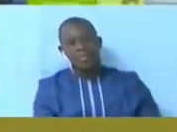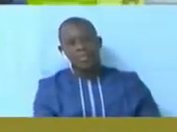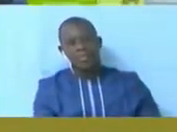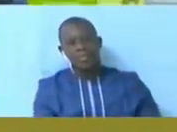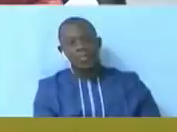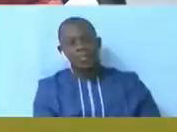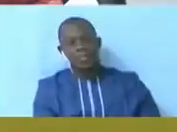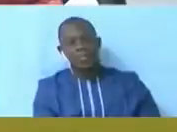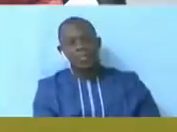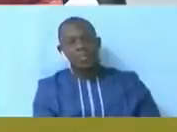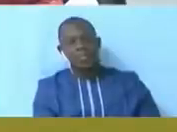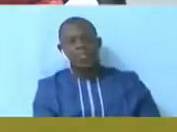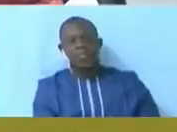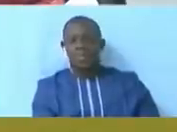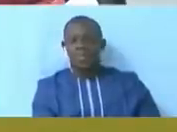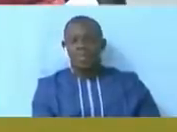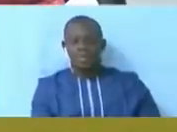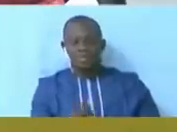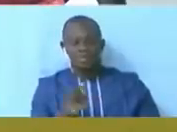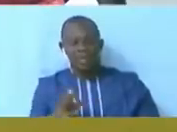meant unlawful